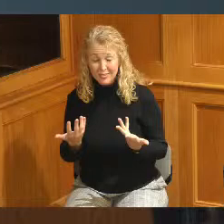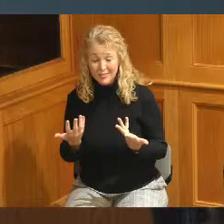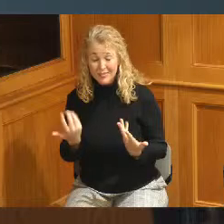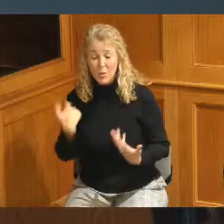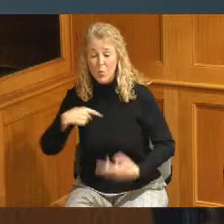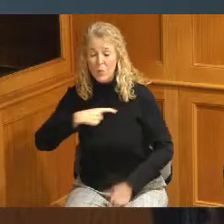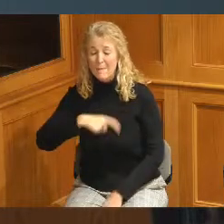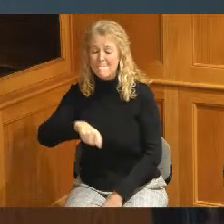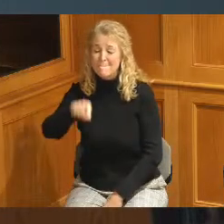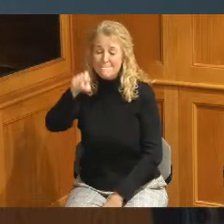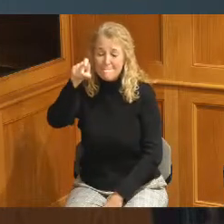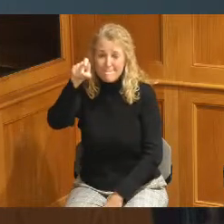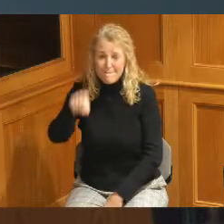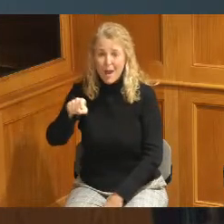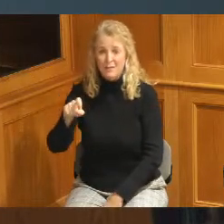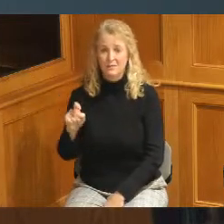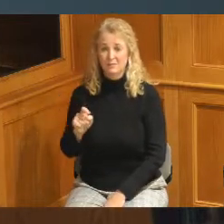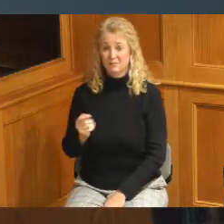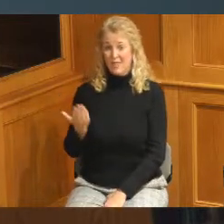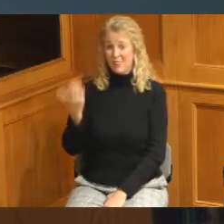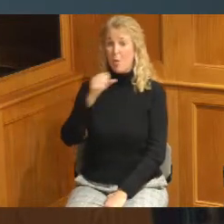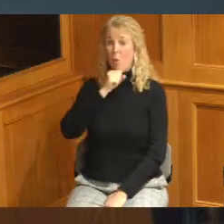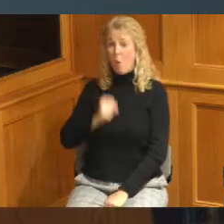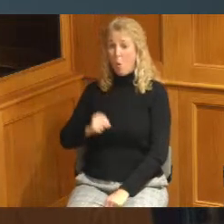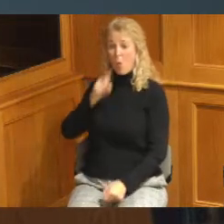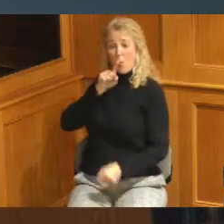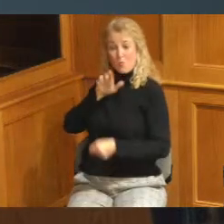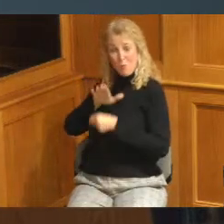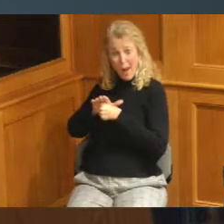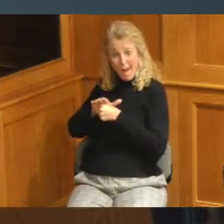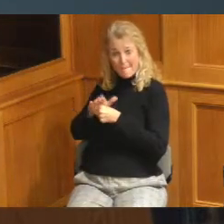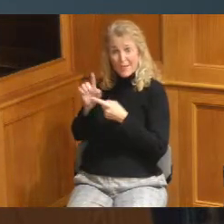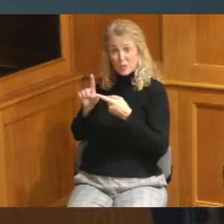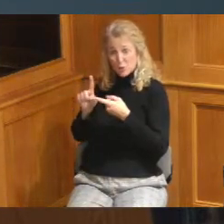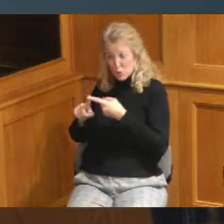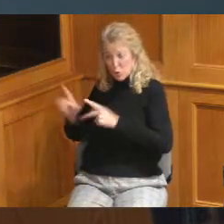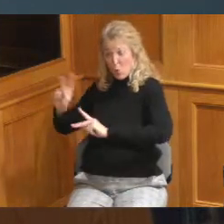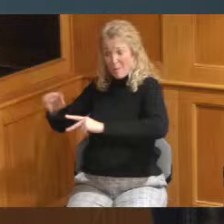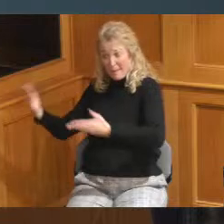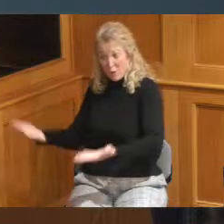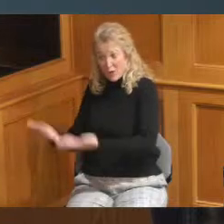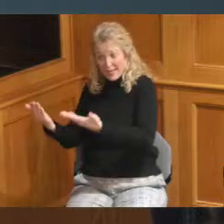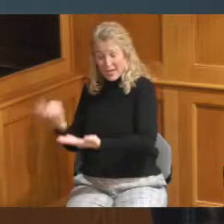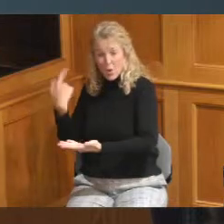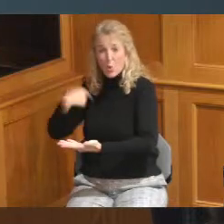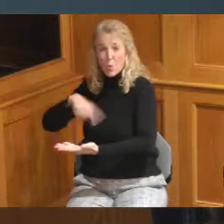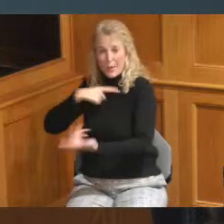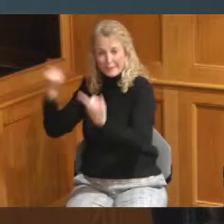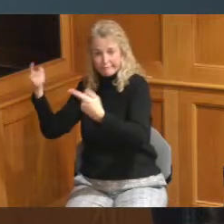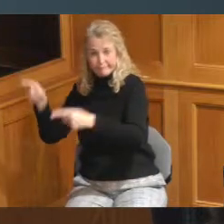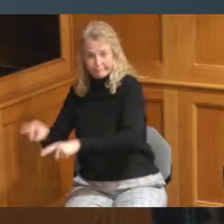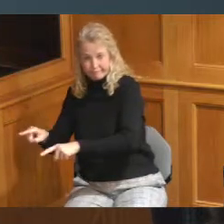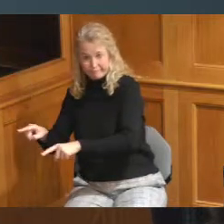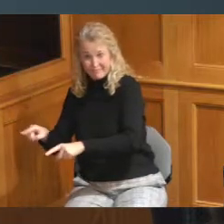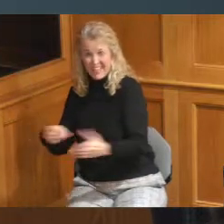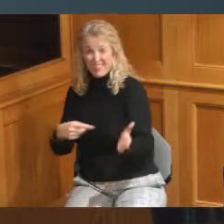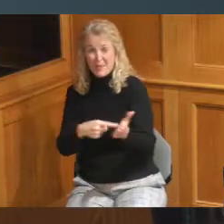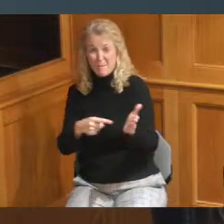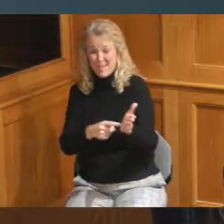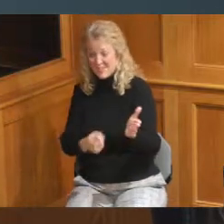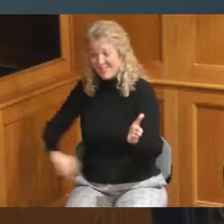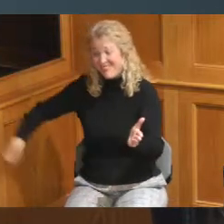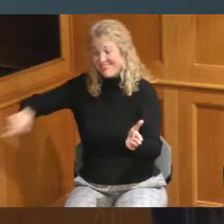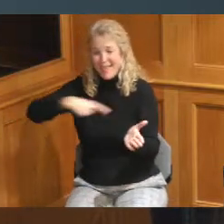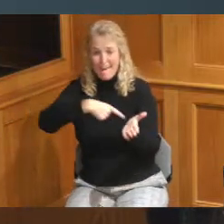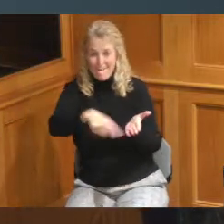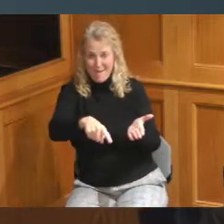We must keep the promise to the people that's paying the bills. And the people that's paying the bills are